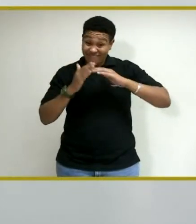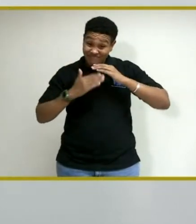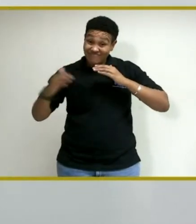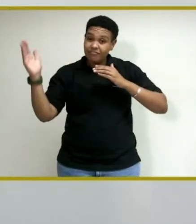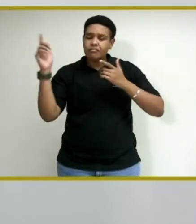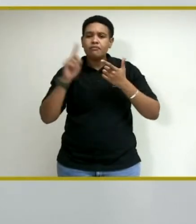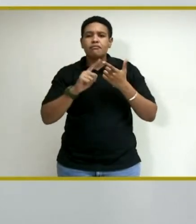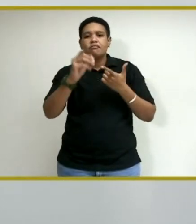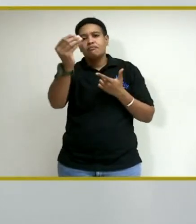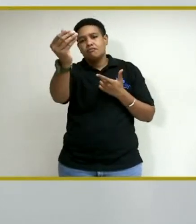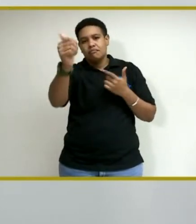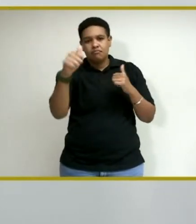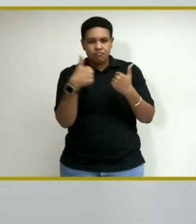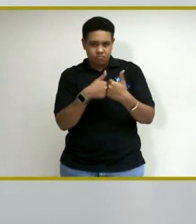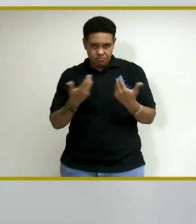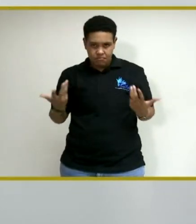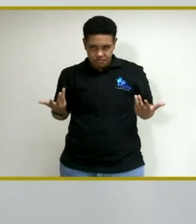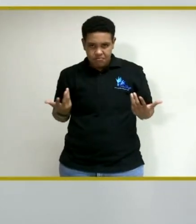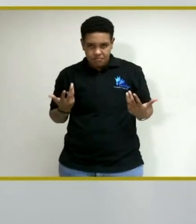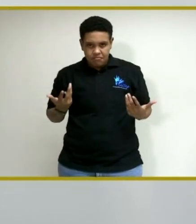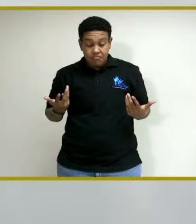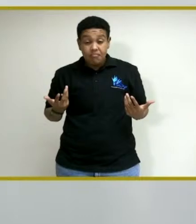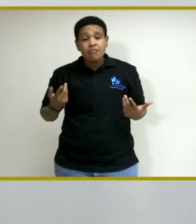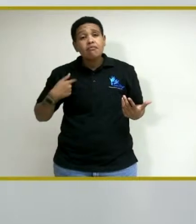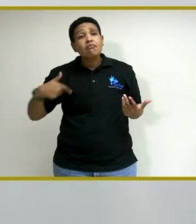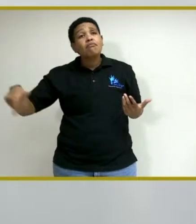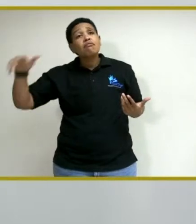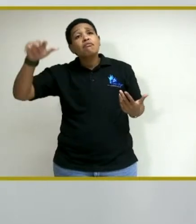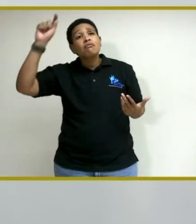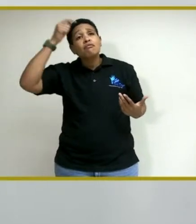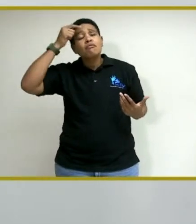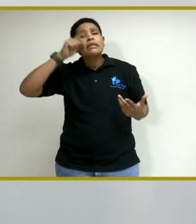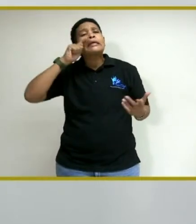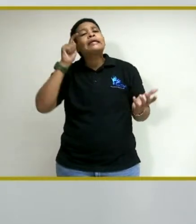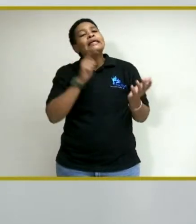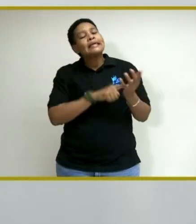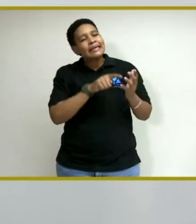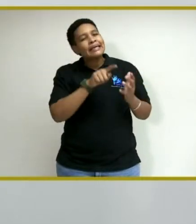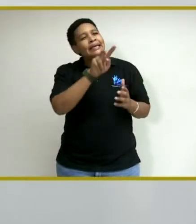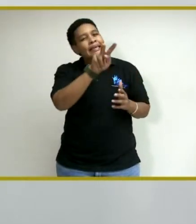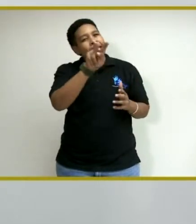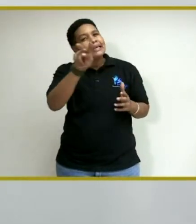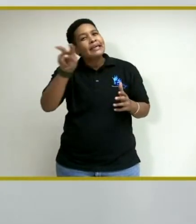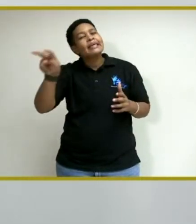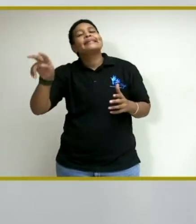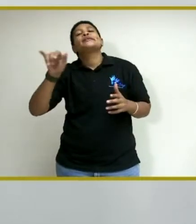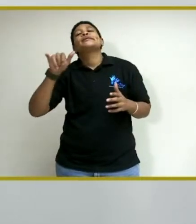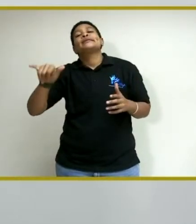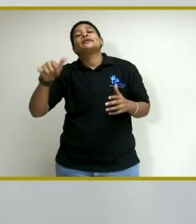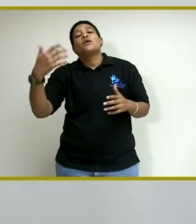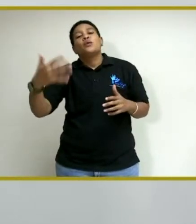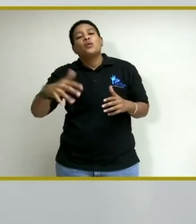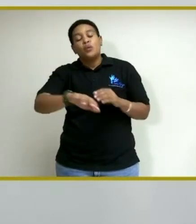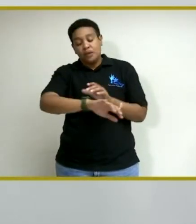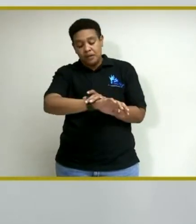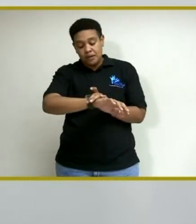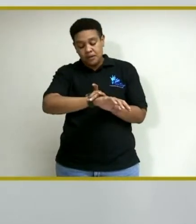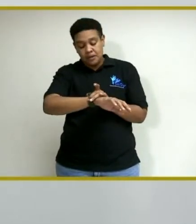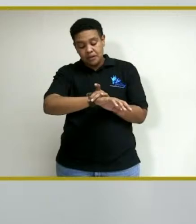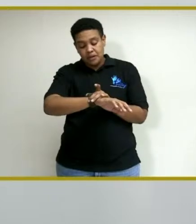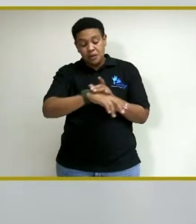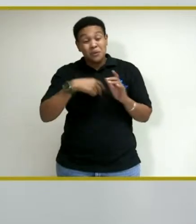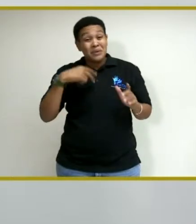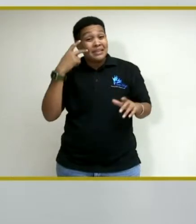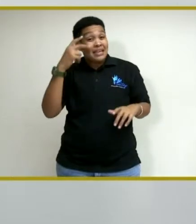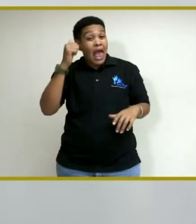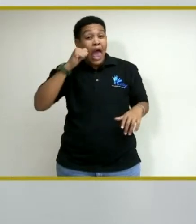economic challenges, which we as a government certainly recognize, and we see it every day. We're out in the field. Those